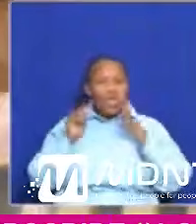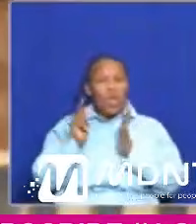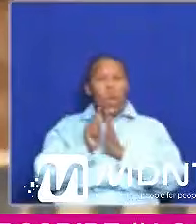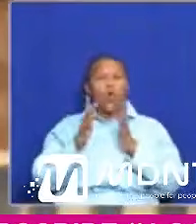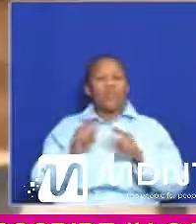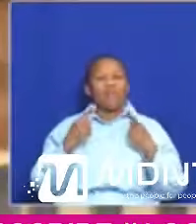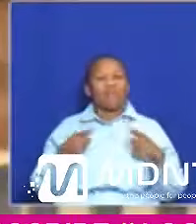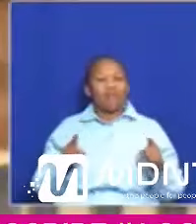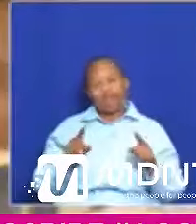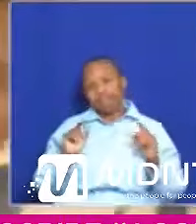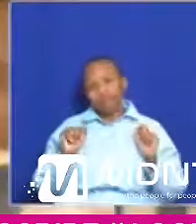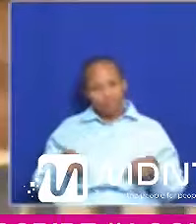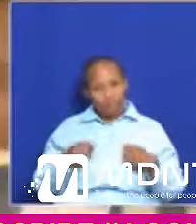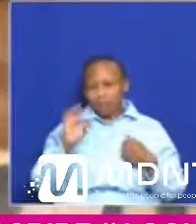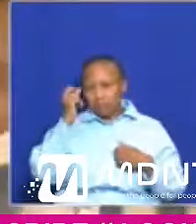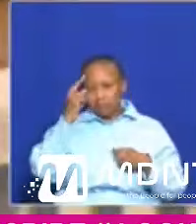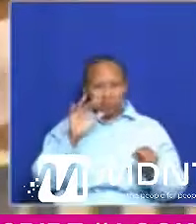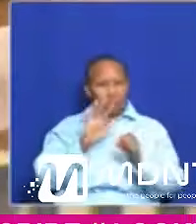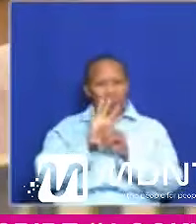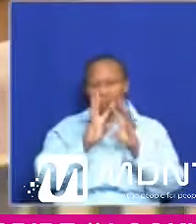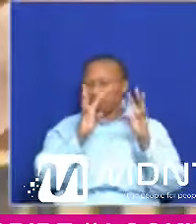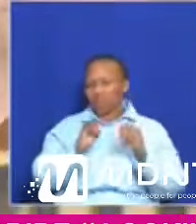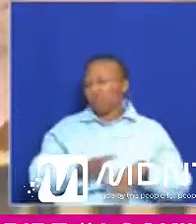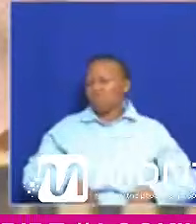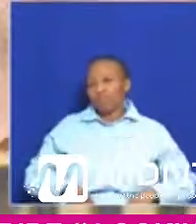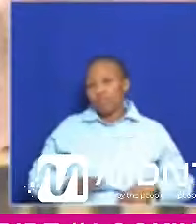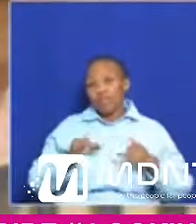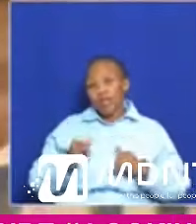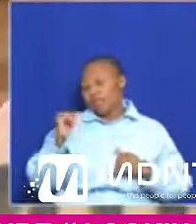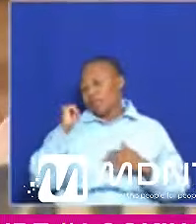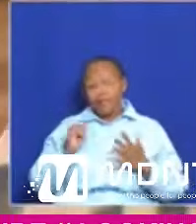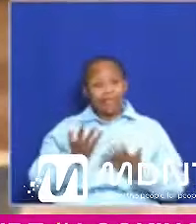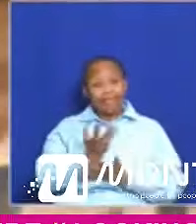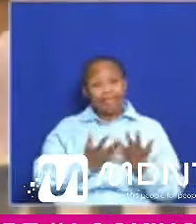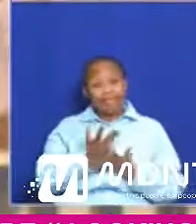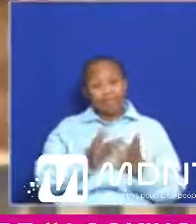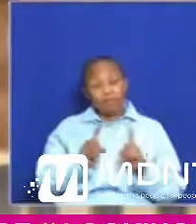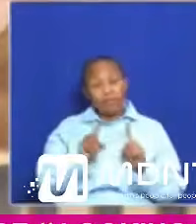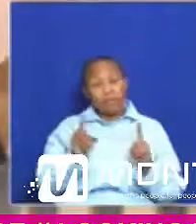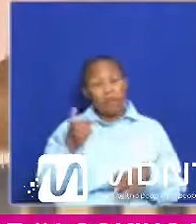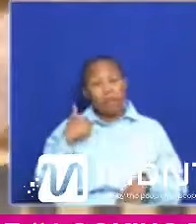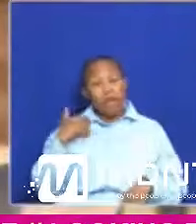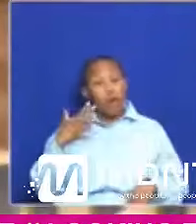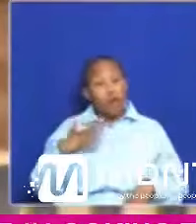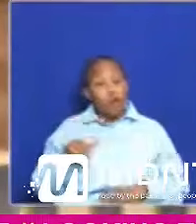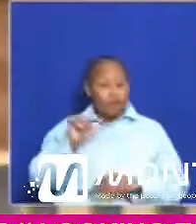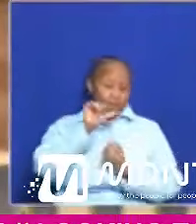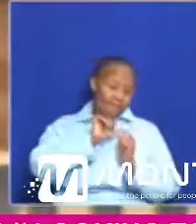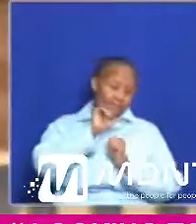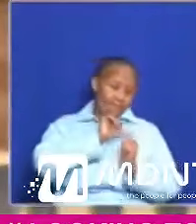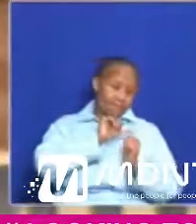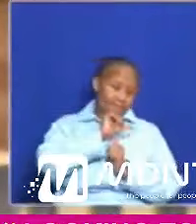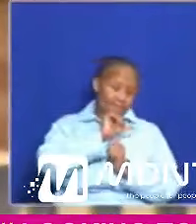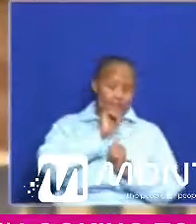further. And I go back to maybe a little bit to what I've referred to earlier today. When one deals